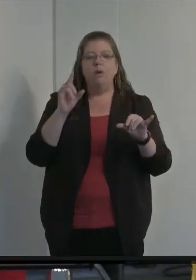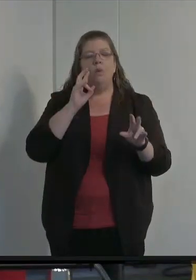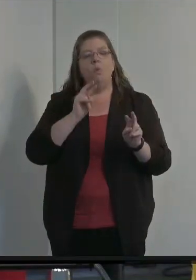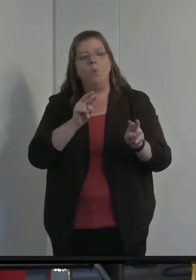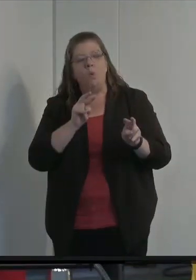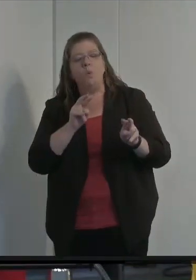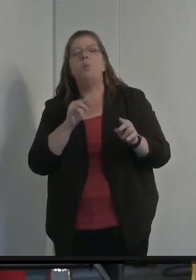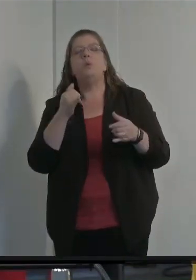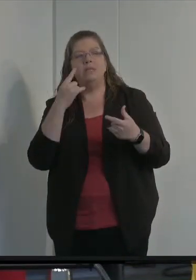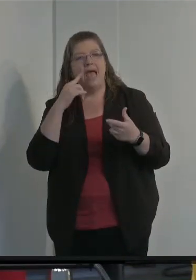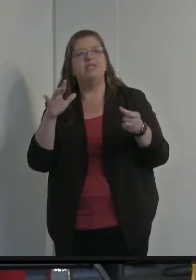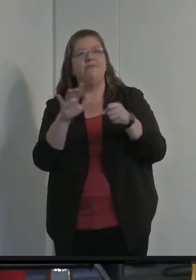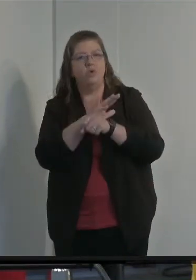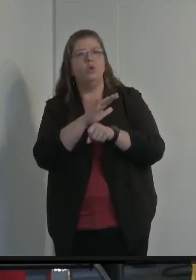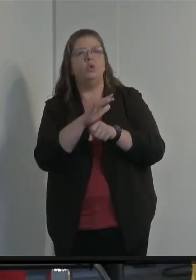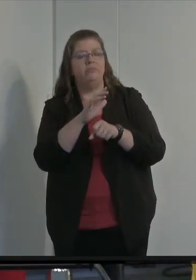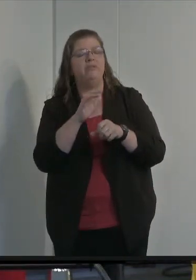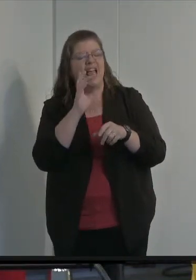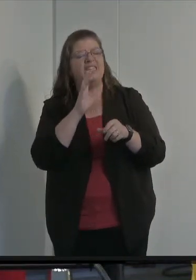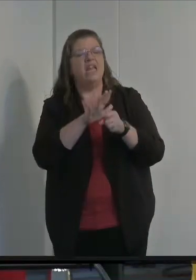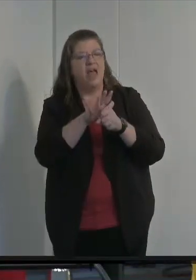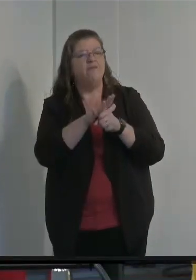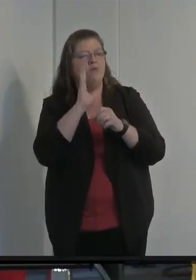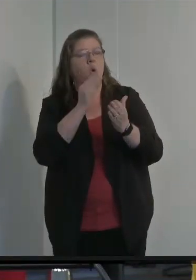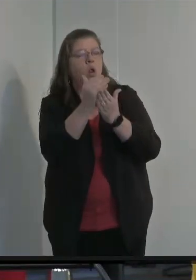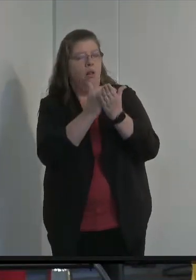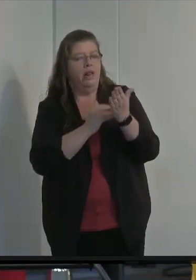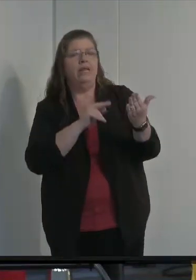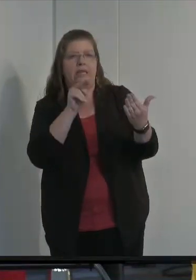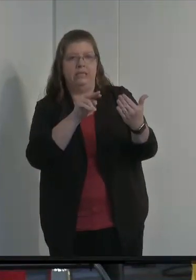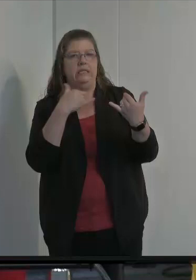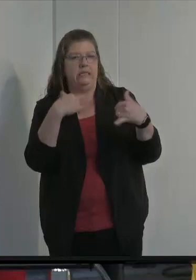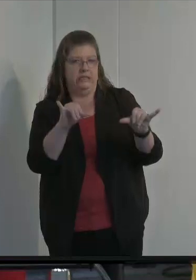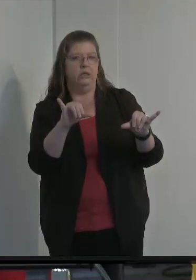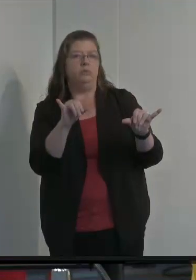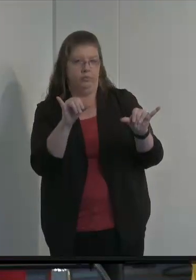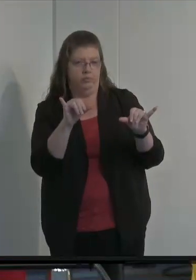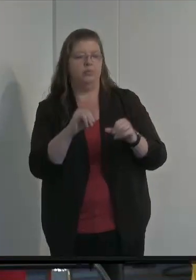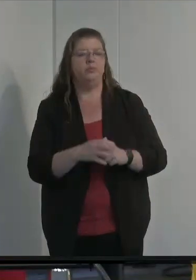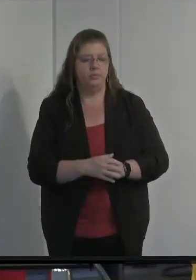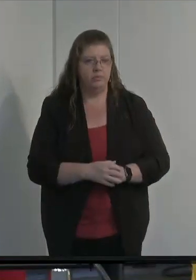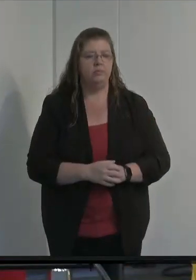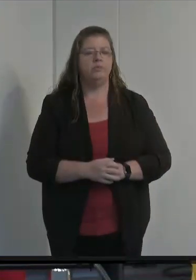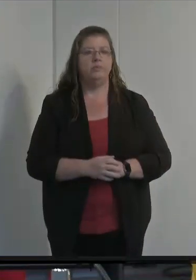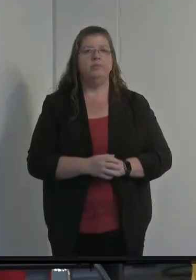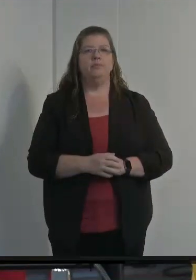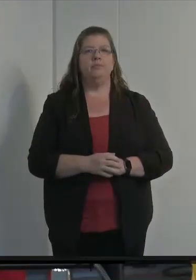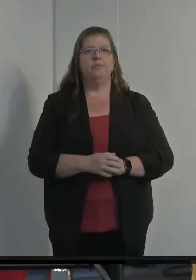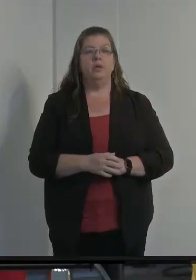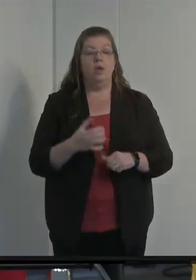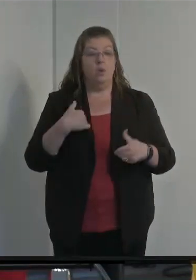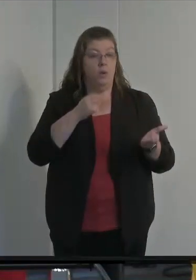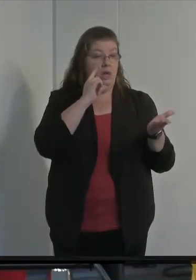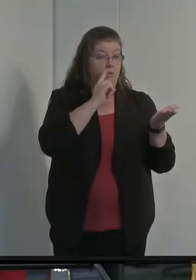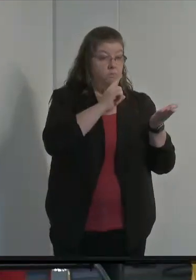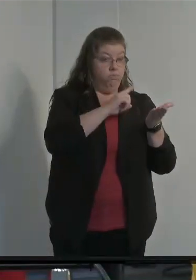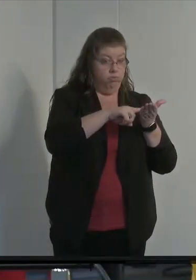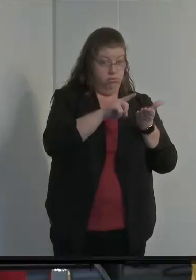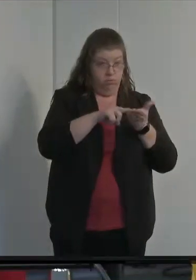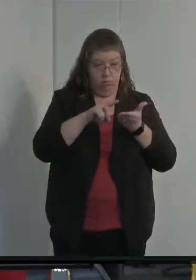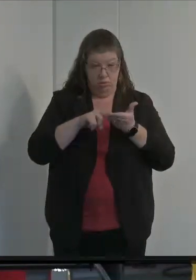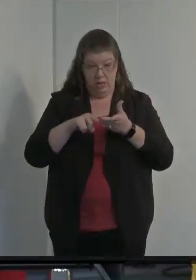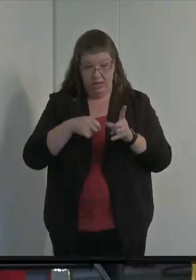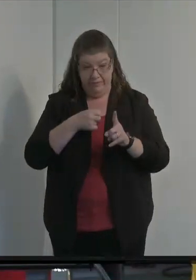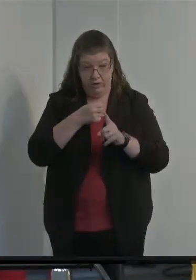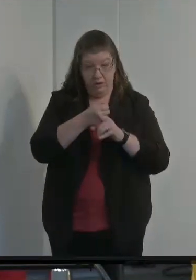the state's monitoring list. From the cases that we have investigated, we know that